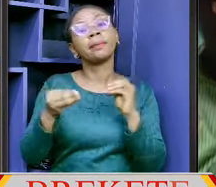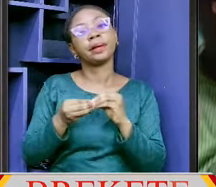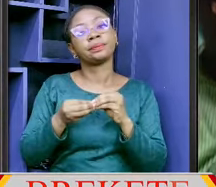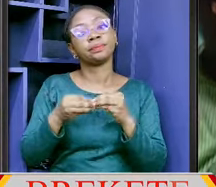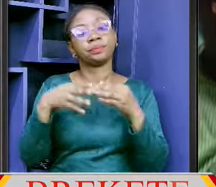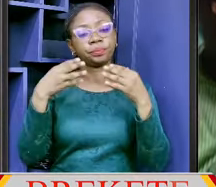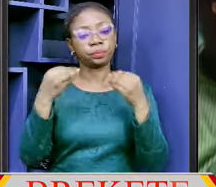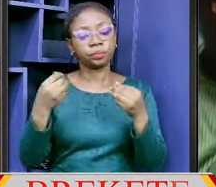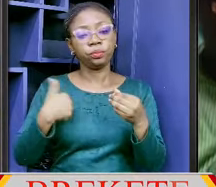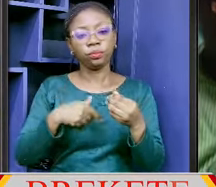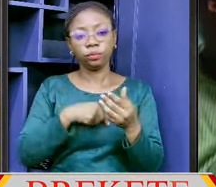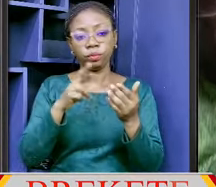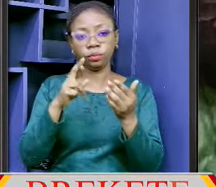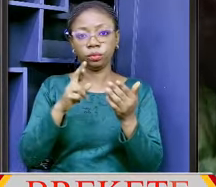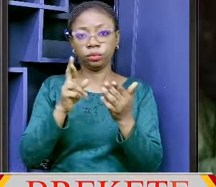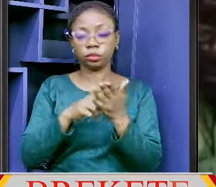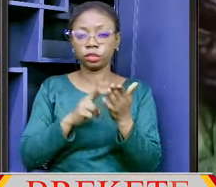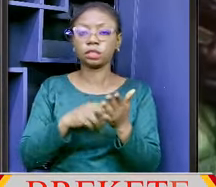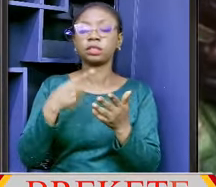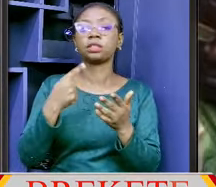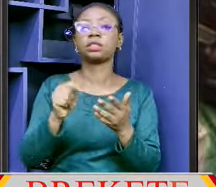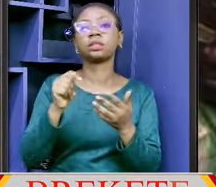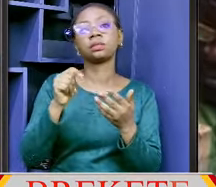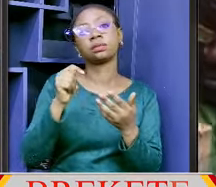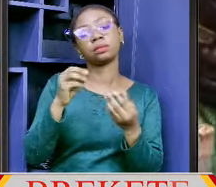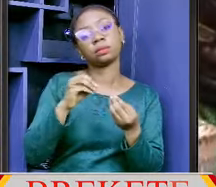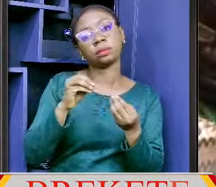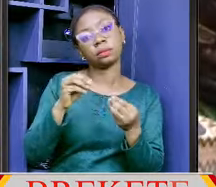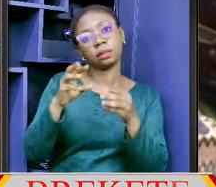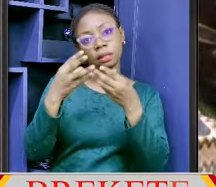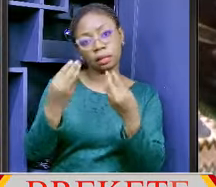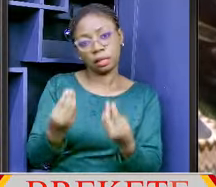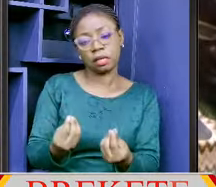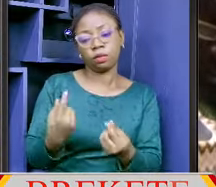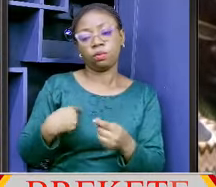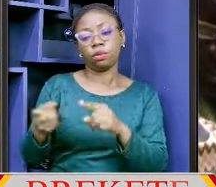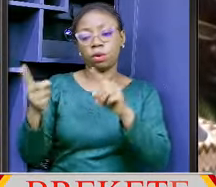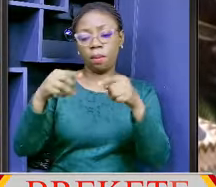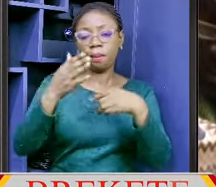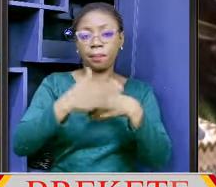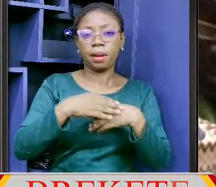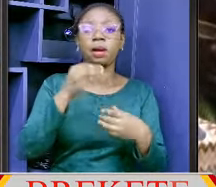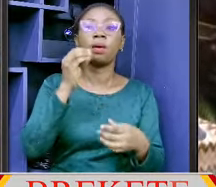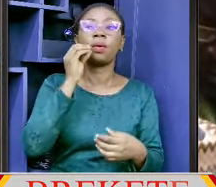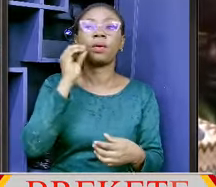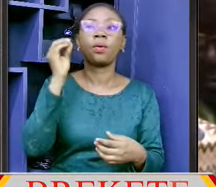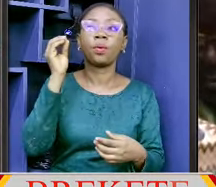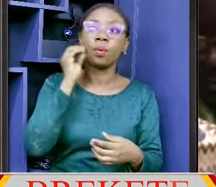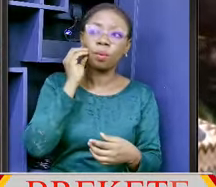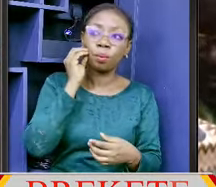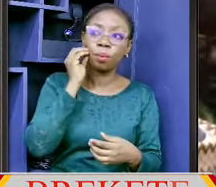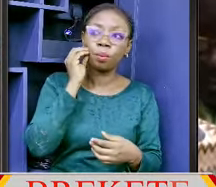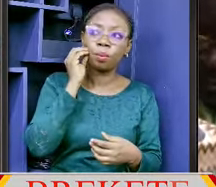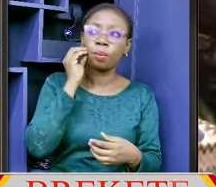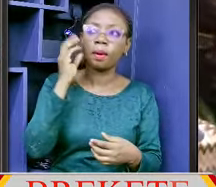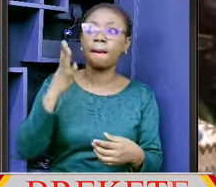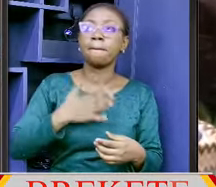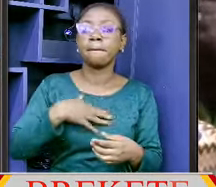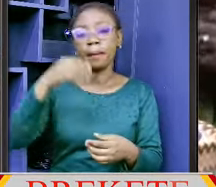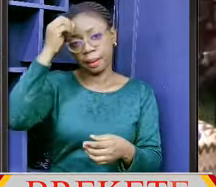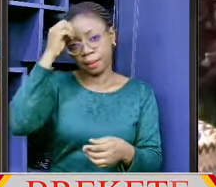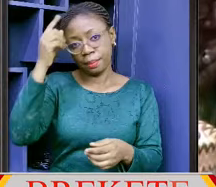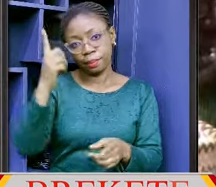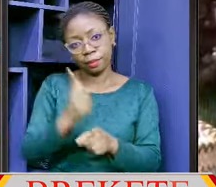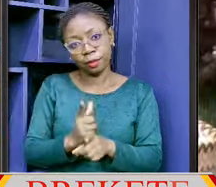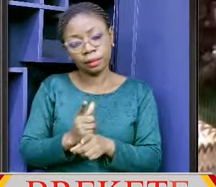So when we recorded land and get the number of the land, we came back home. When we come back home, my brother make